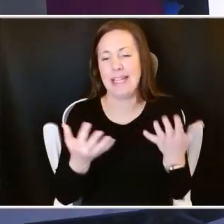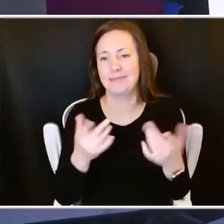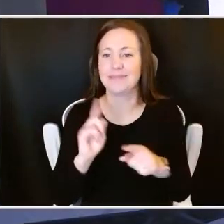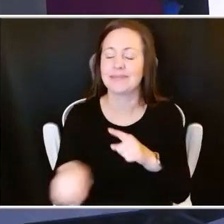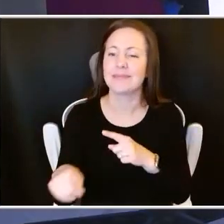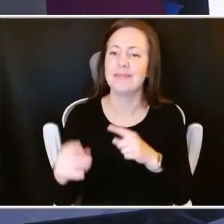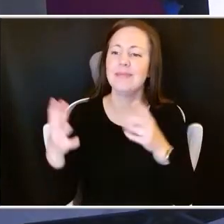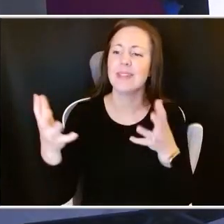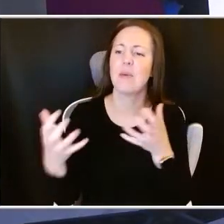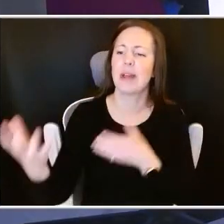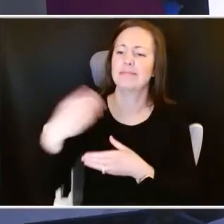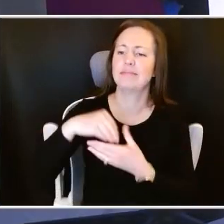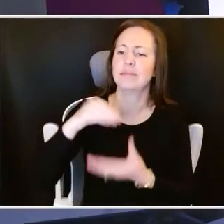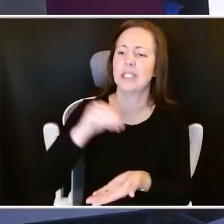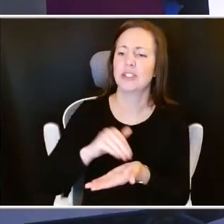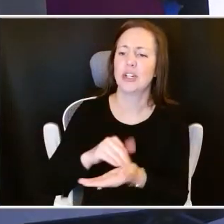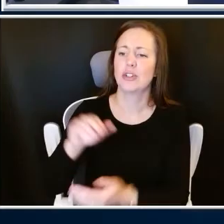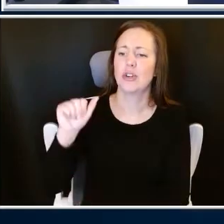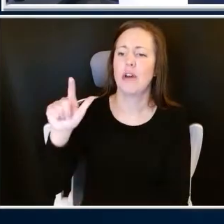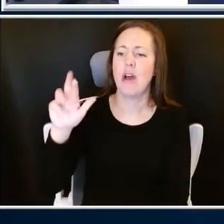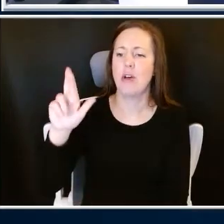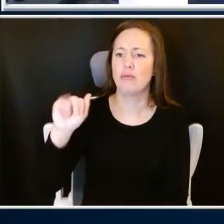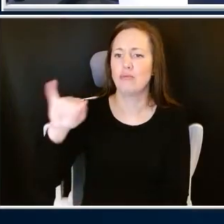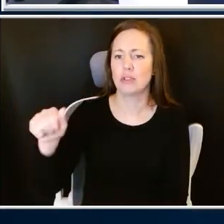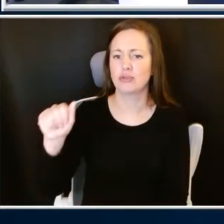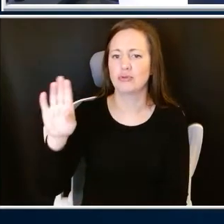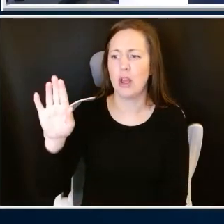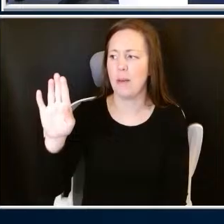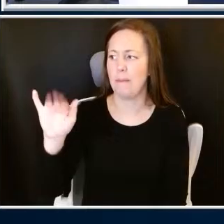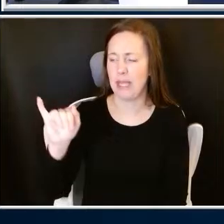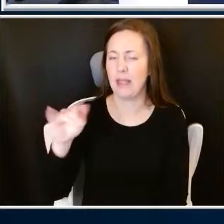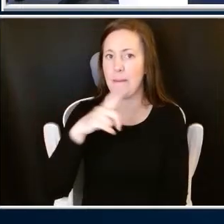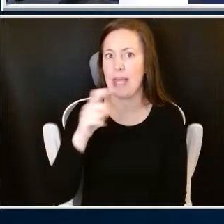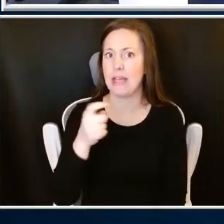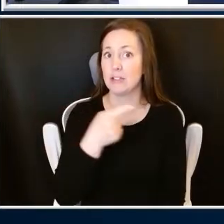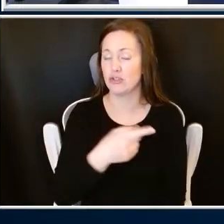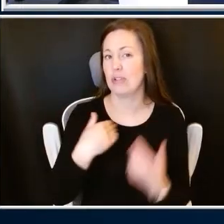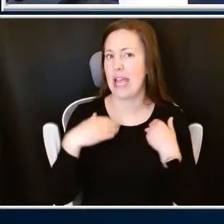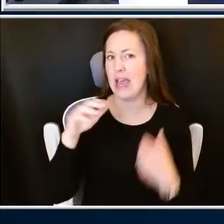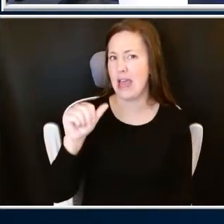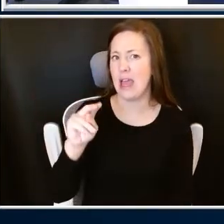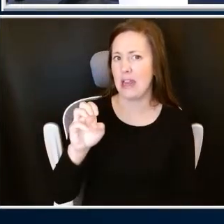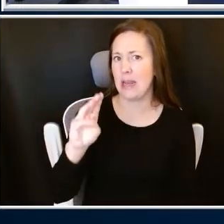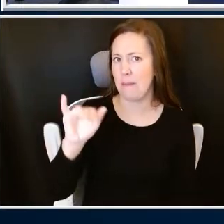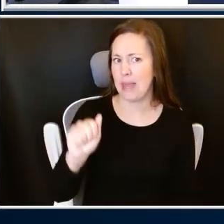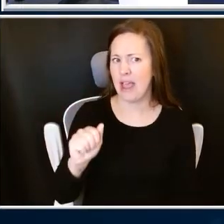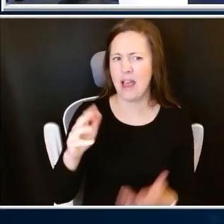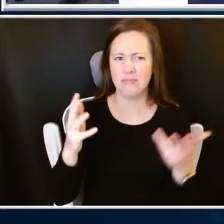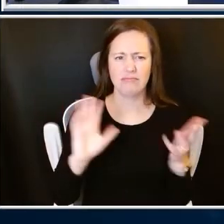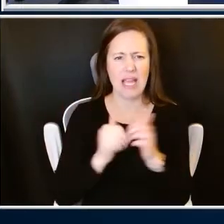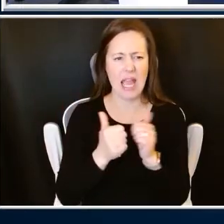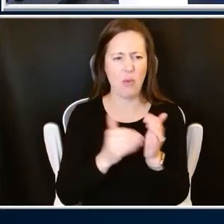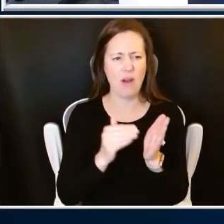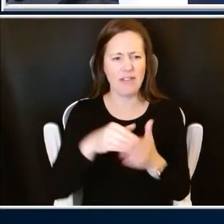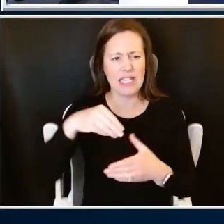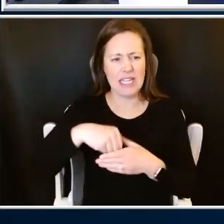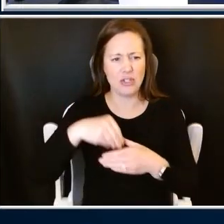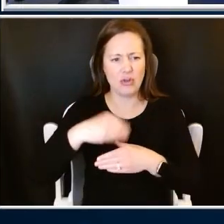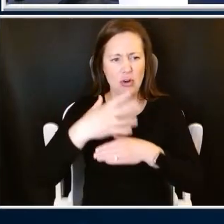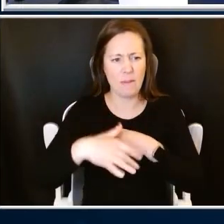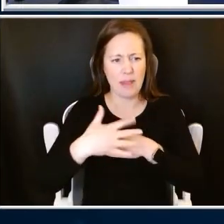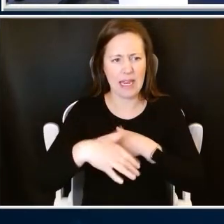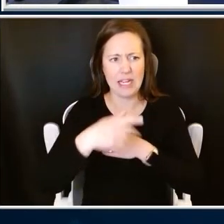Al-Rajabi because Kathy presented with anemia, she mentioned. How often does this internal bleeding that she mentioned lead to